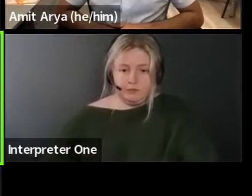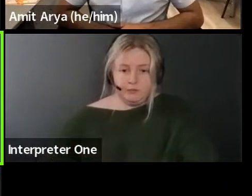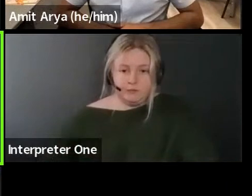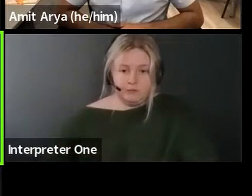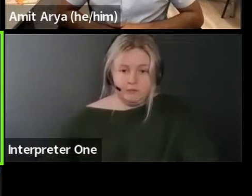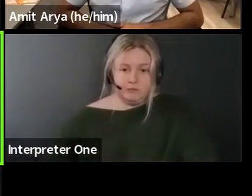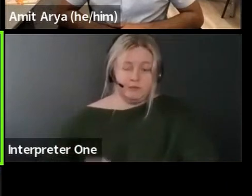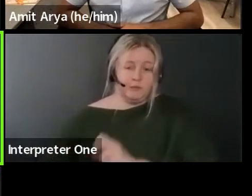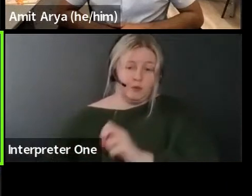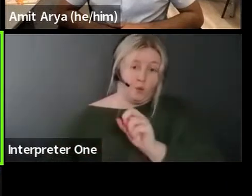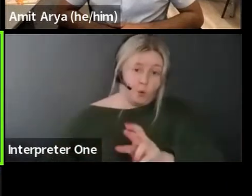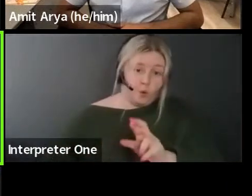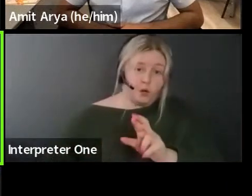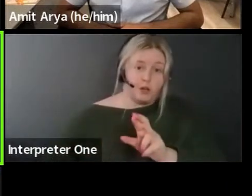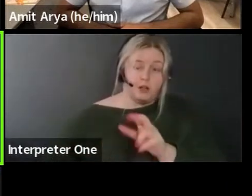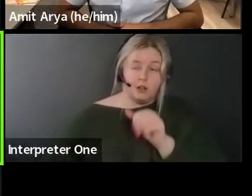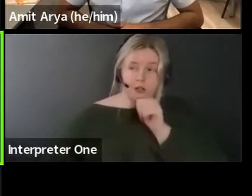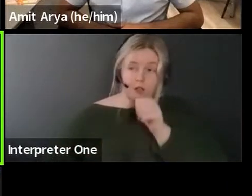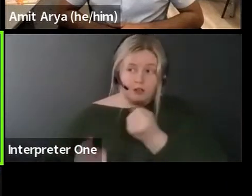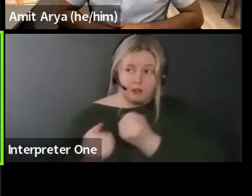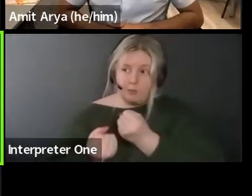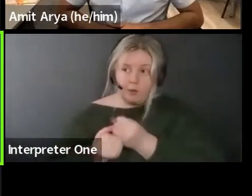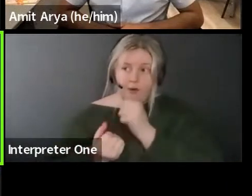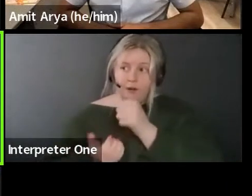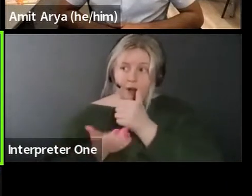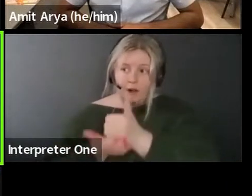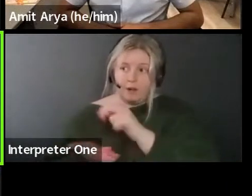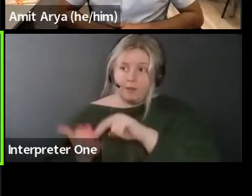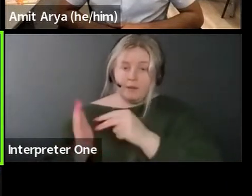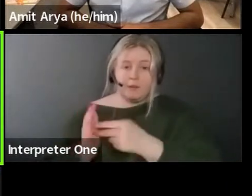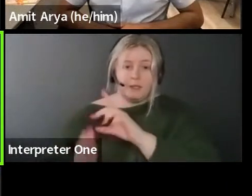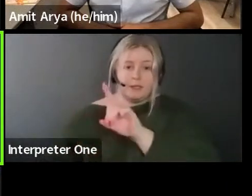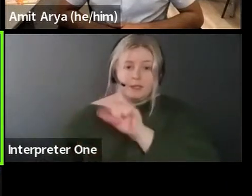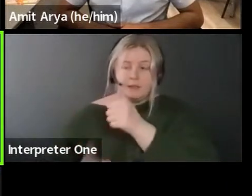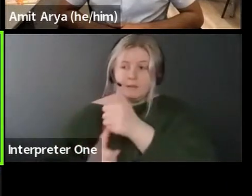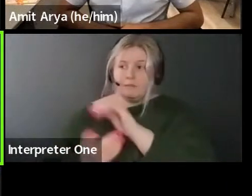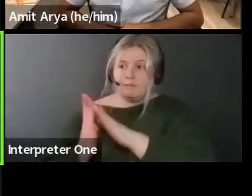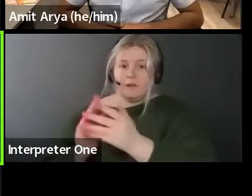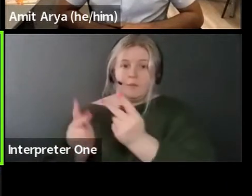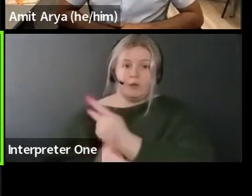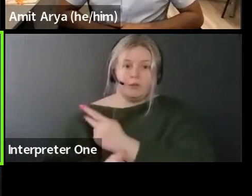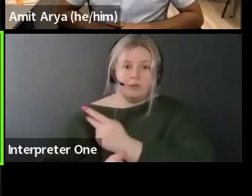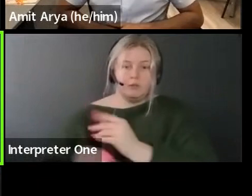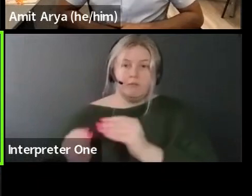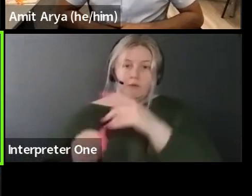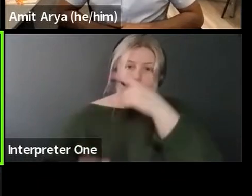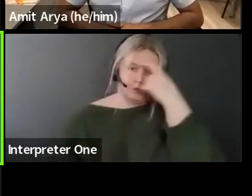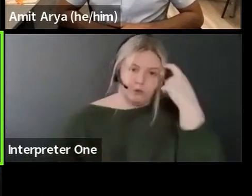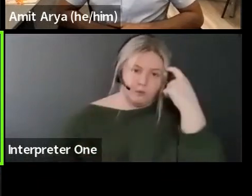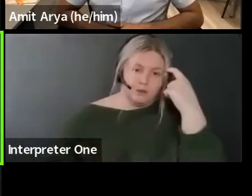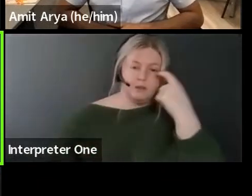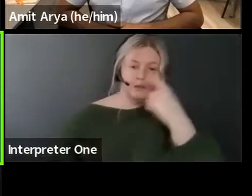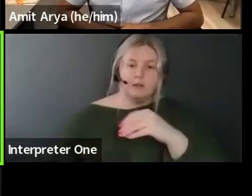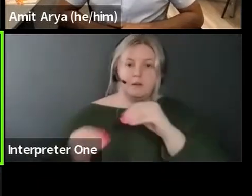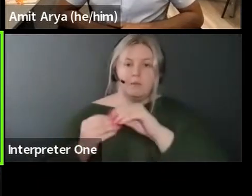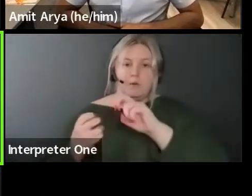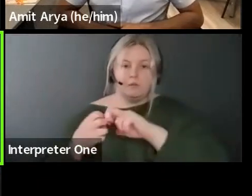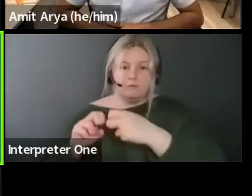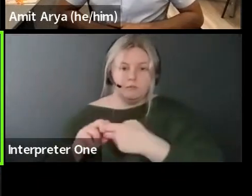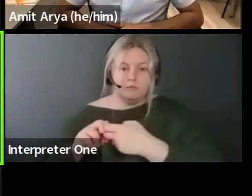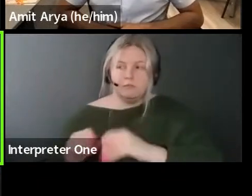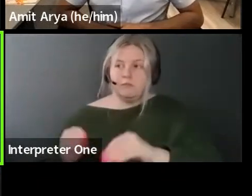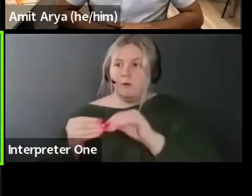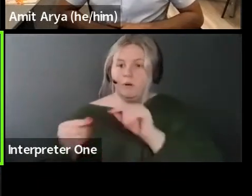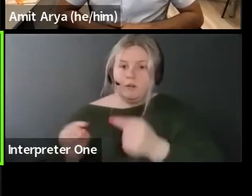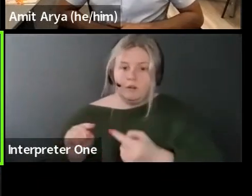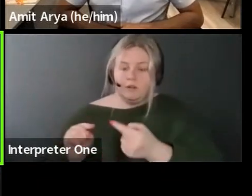making their disabilities worse. So when you get further like traumatized inside and injured, you come out into